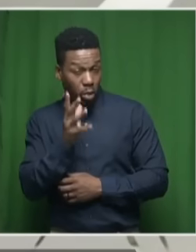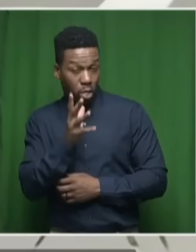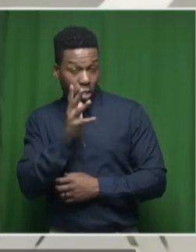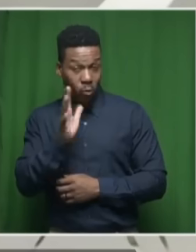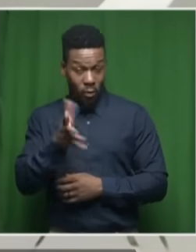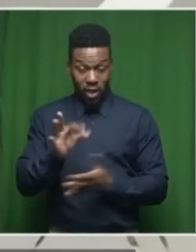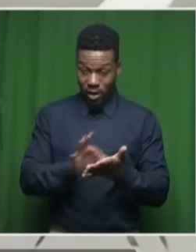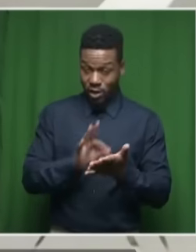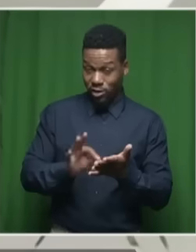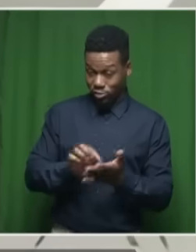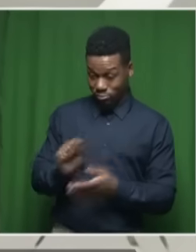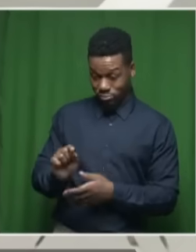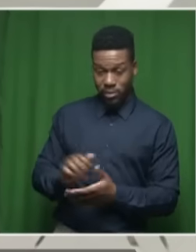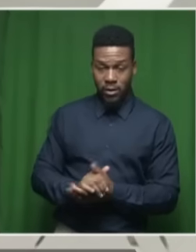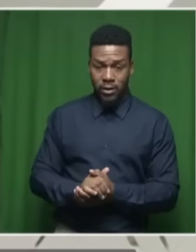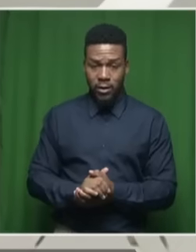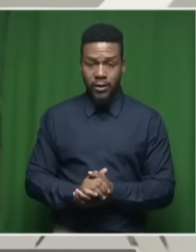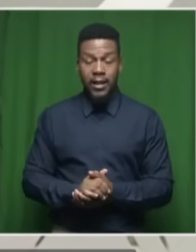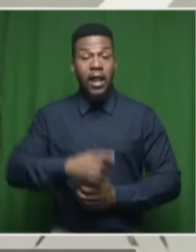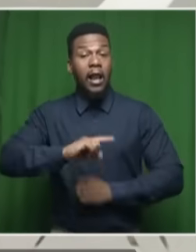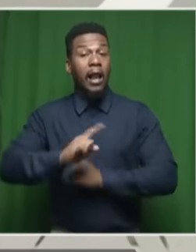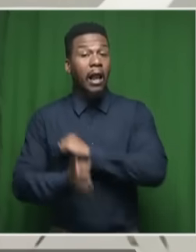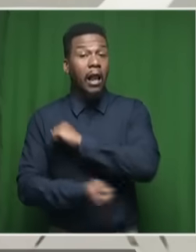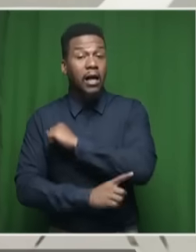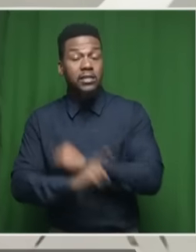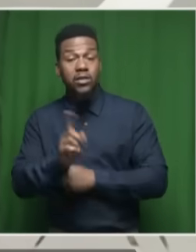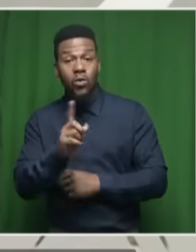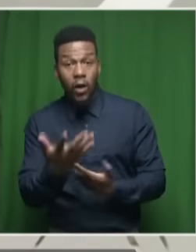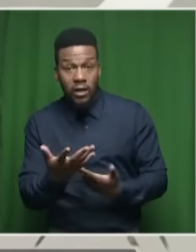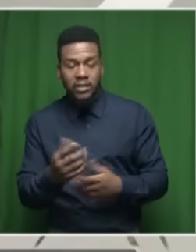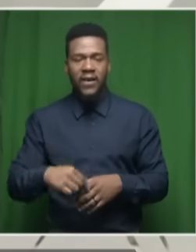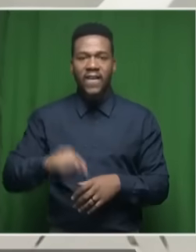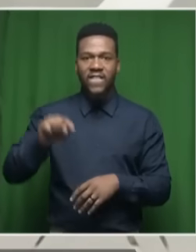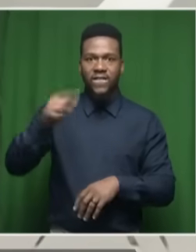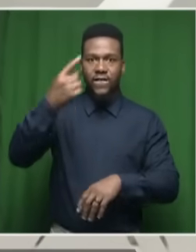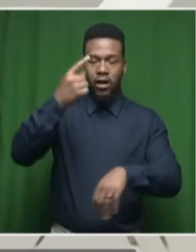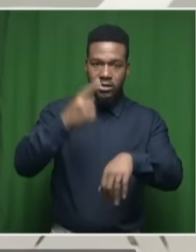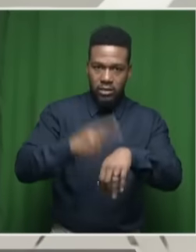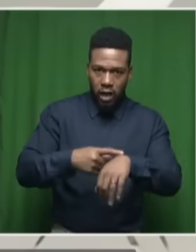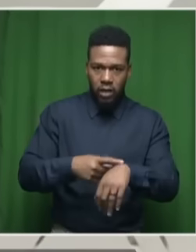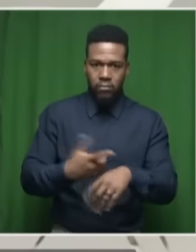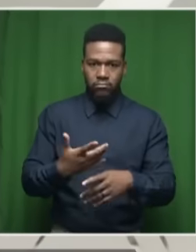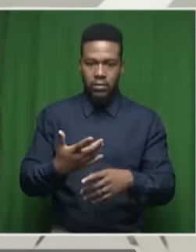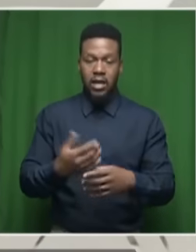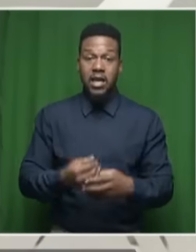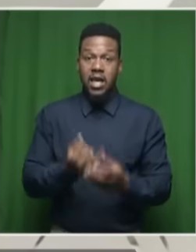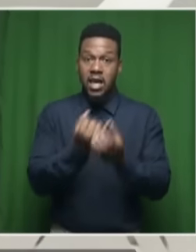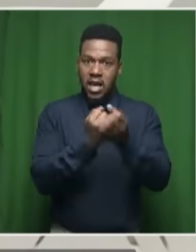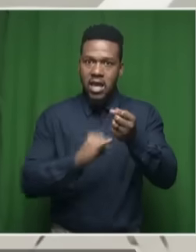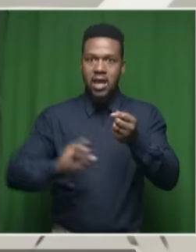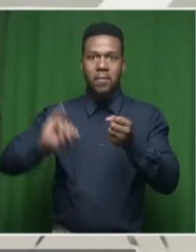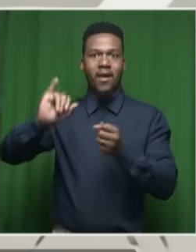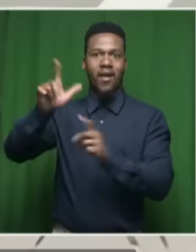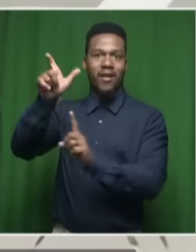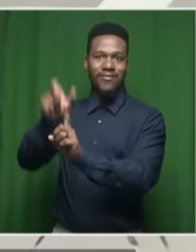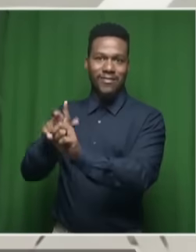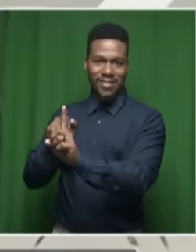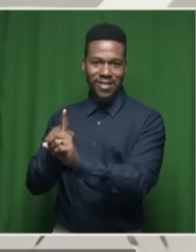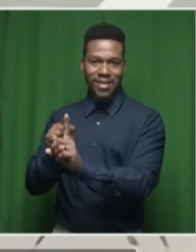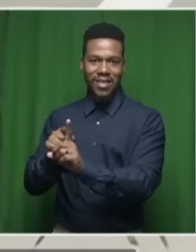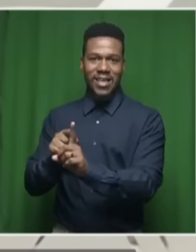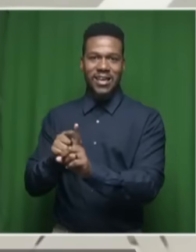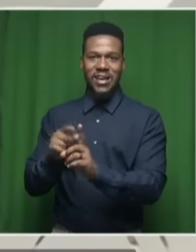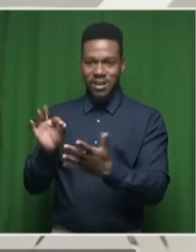elections. Lastly, you're also going to have, for the first time, independent candidates contesting for